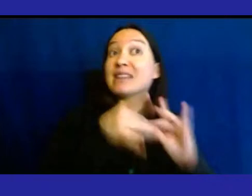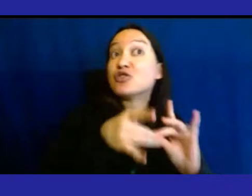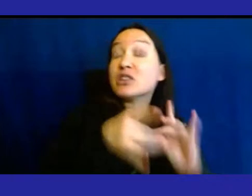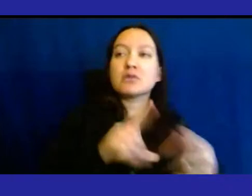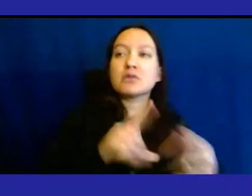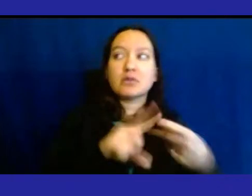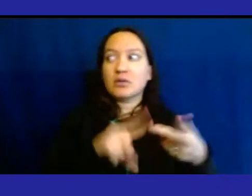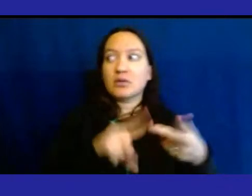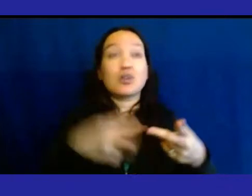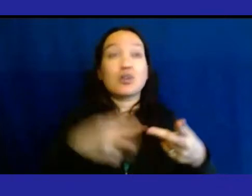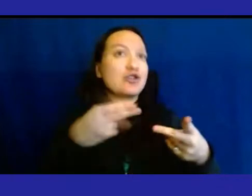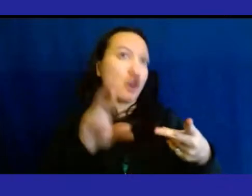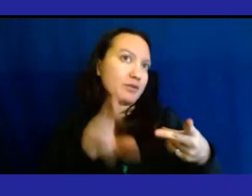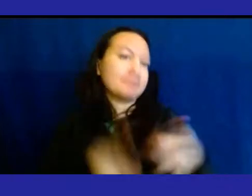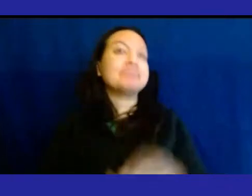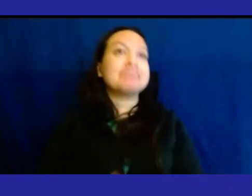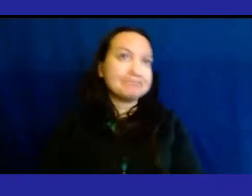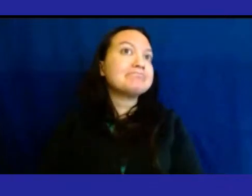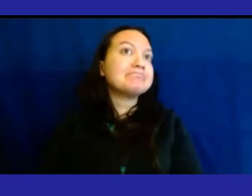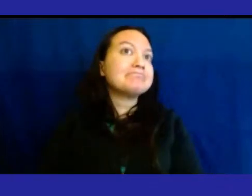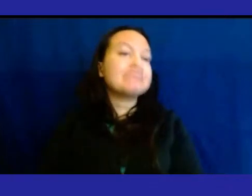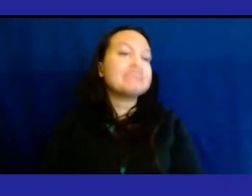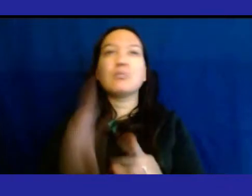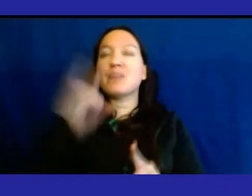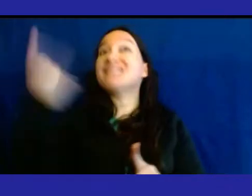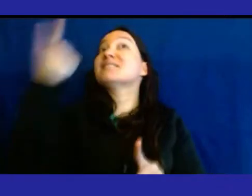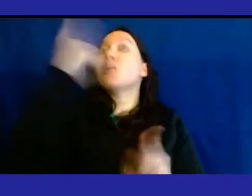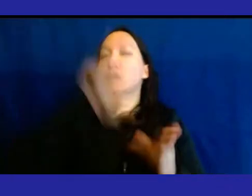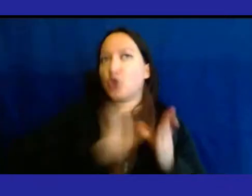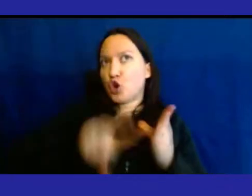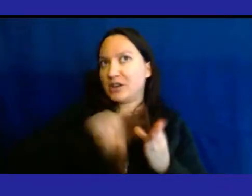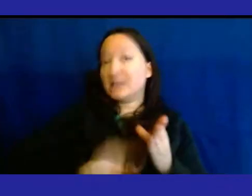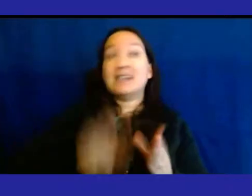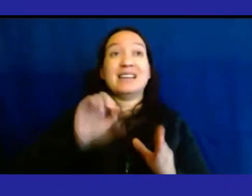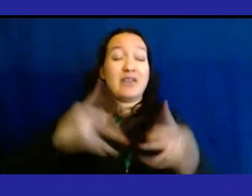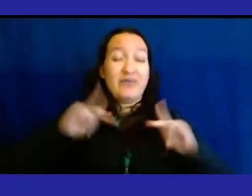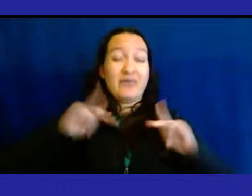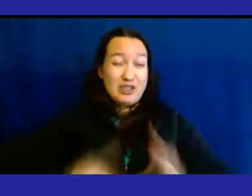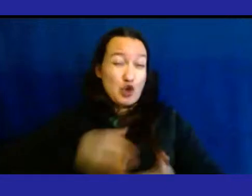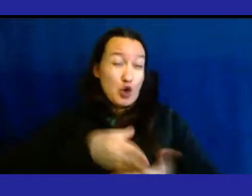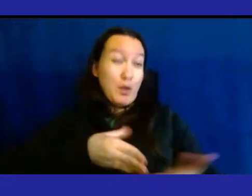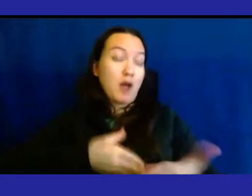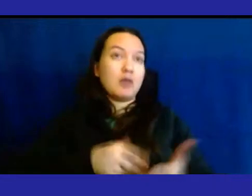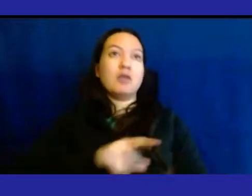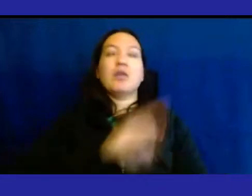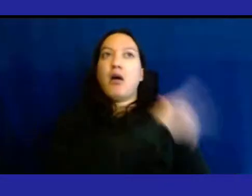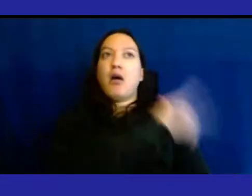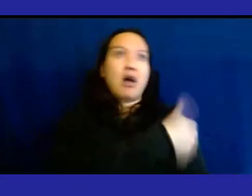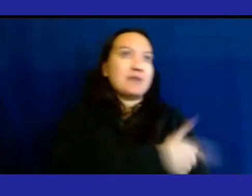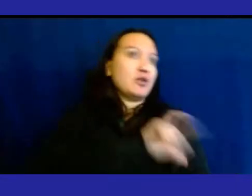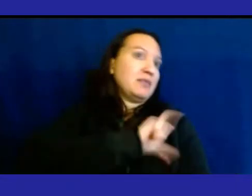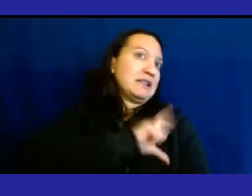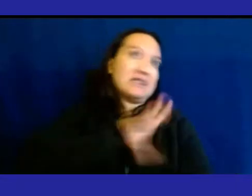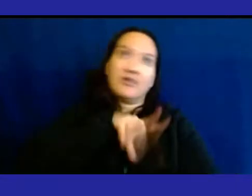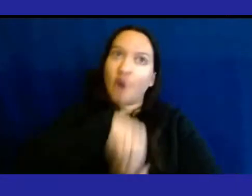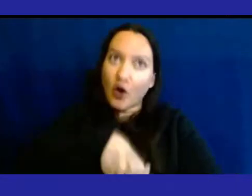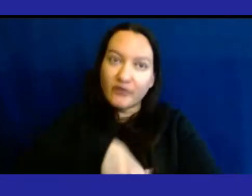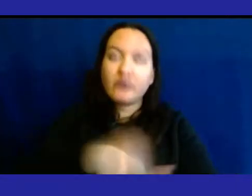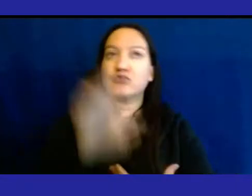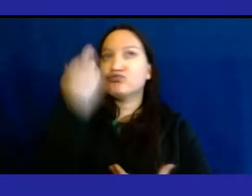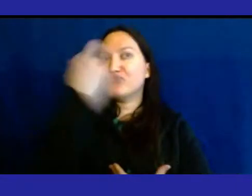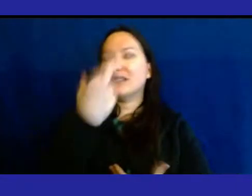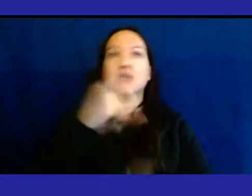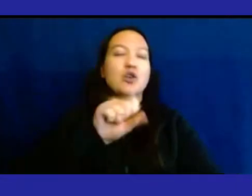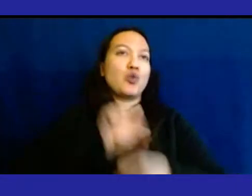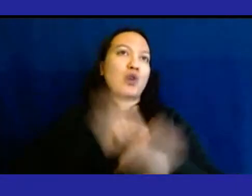go to Human Resources, but it would be looked into. And if there's obviously a physical component, maybe hospital police would be involved as well, because it would address workplace